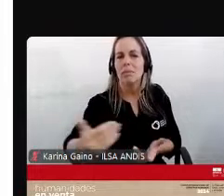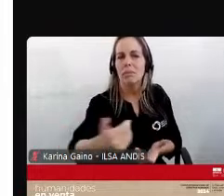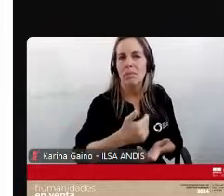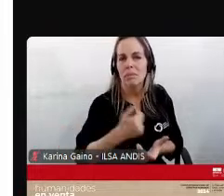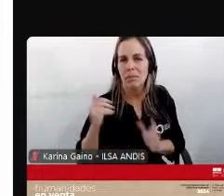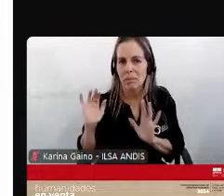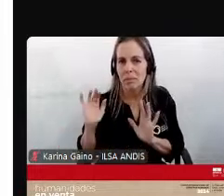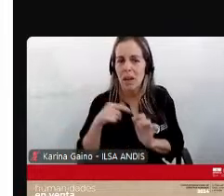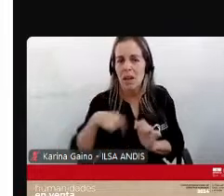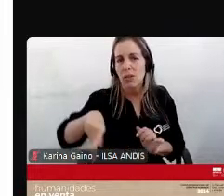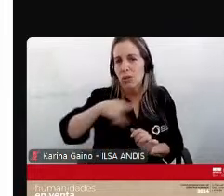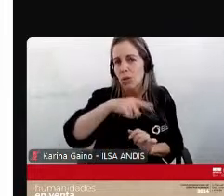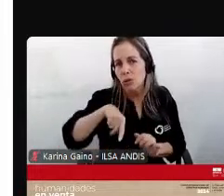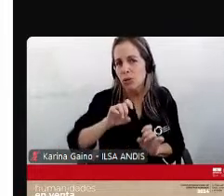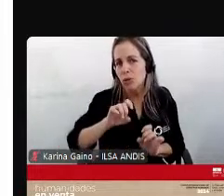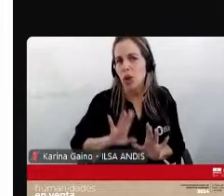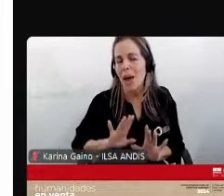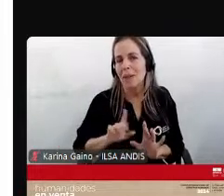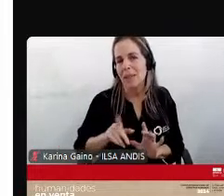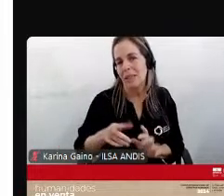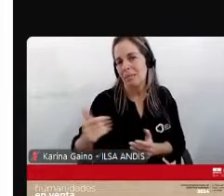coffee rots on the vine.